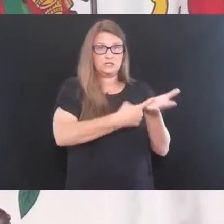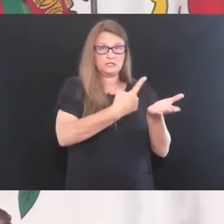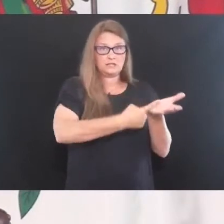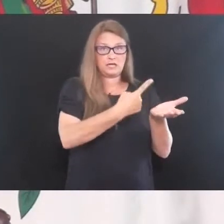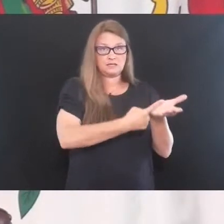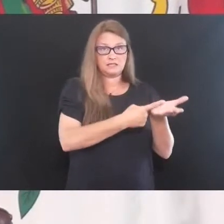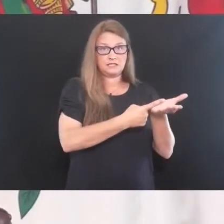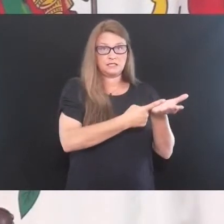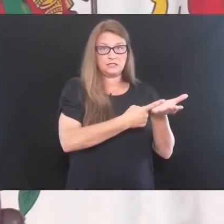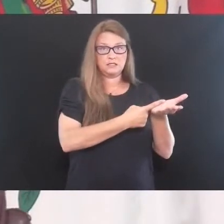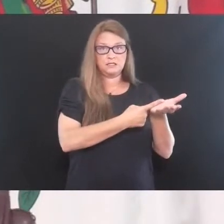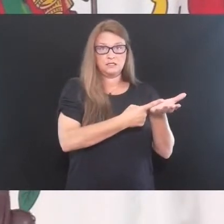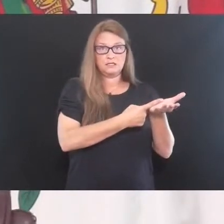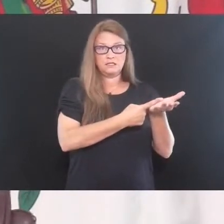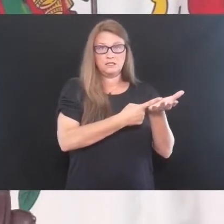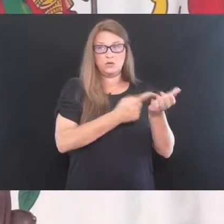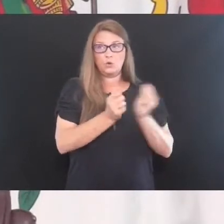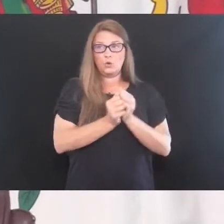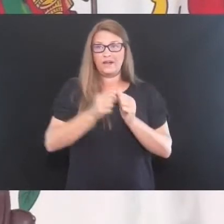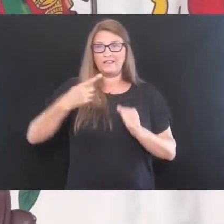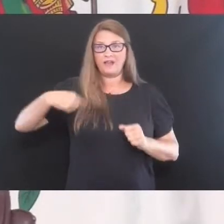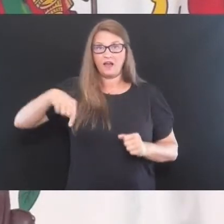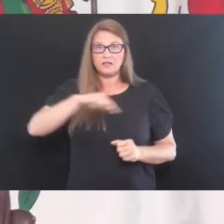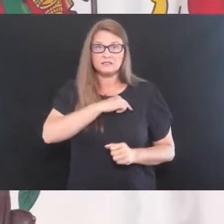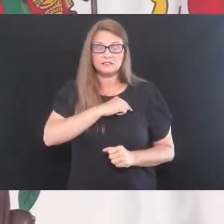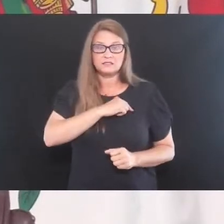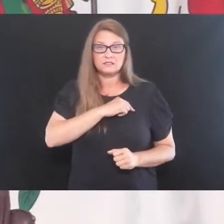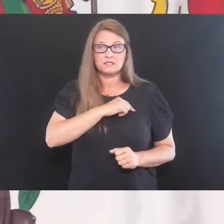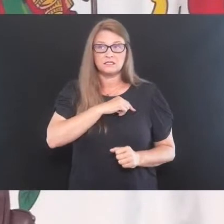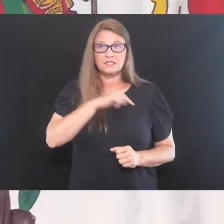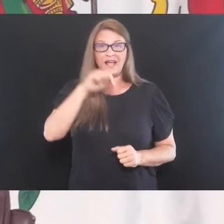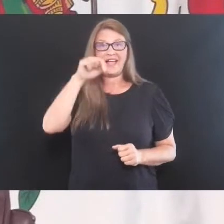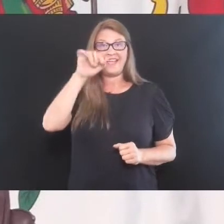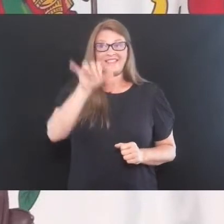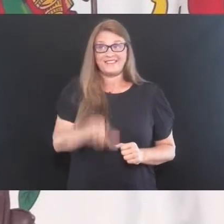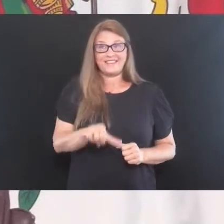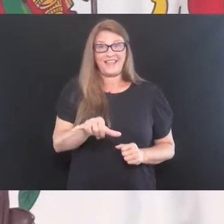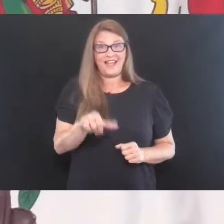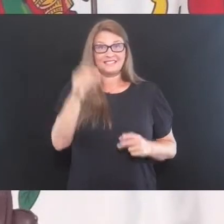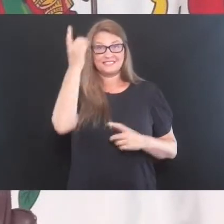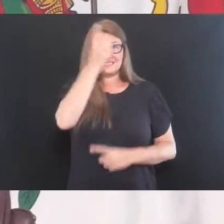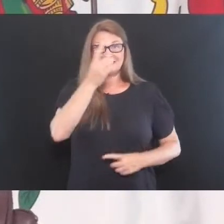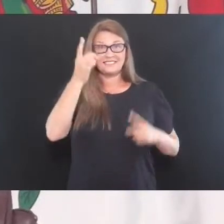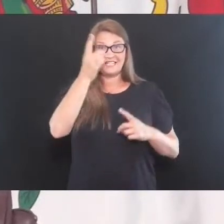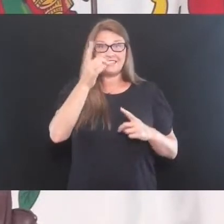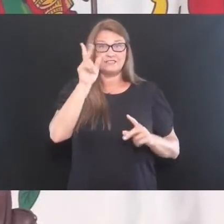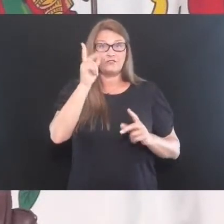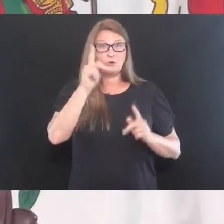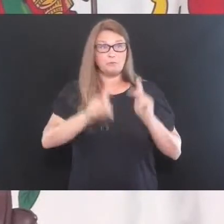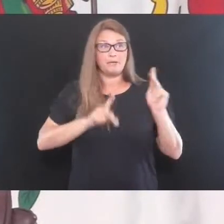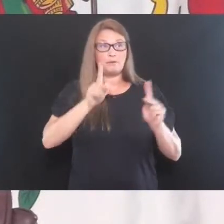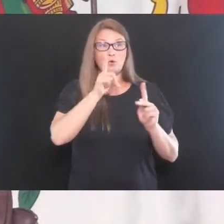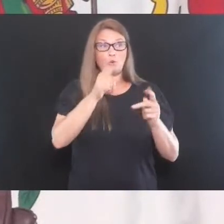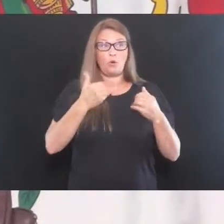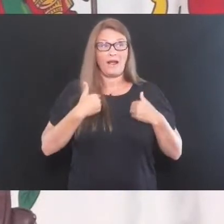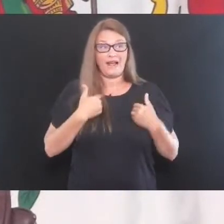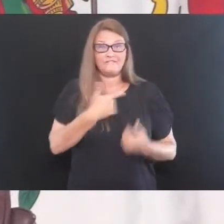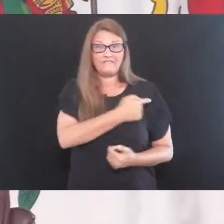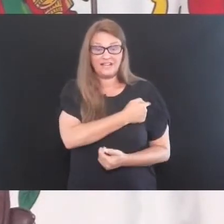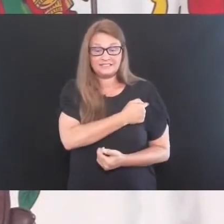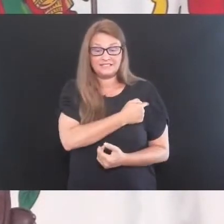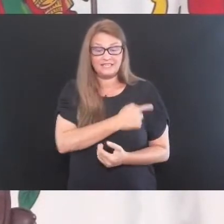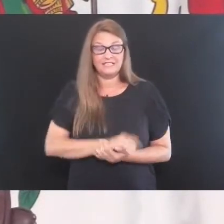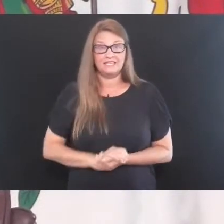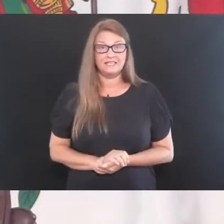going through the whole thing with us and saying, this is the disease of the unvaccinated. He also